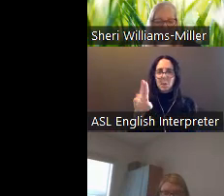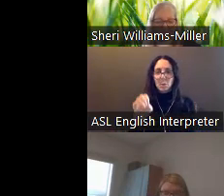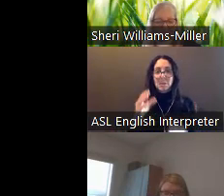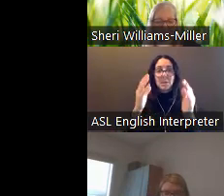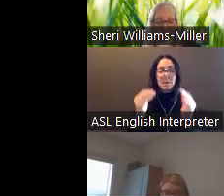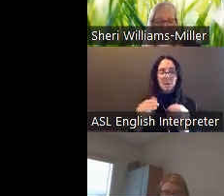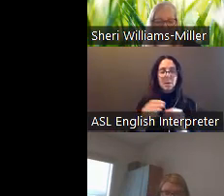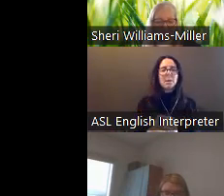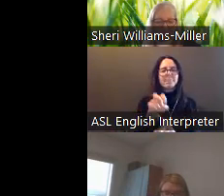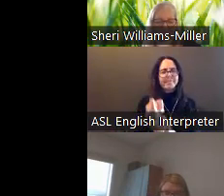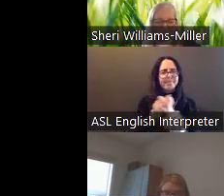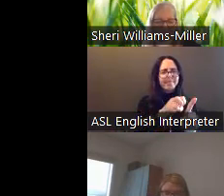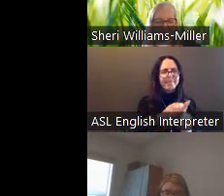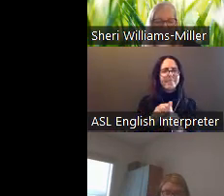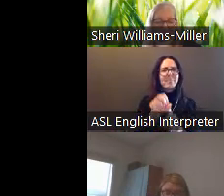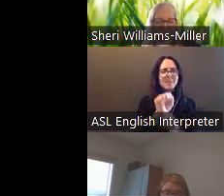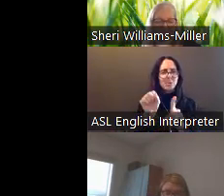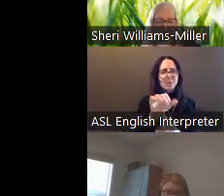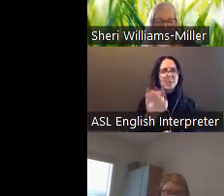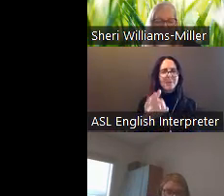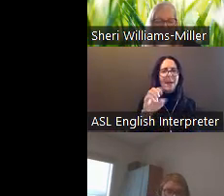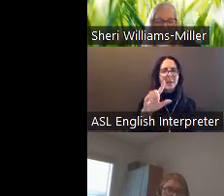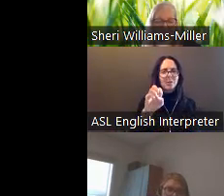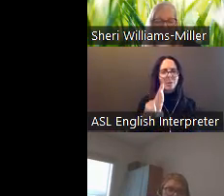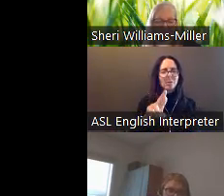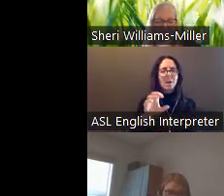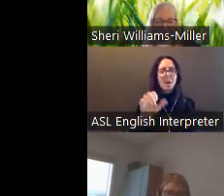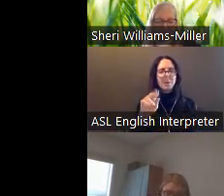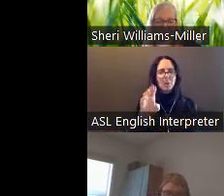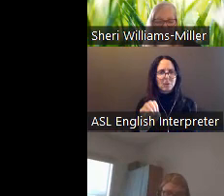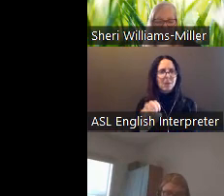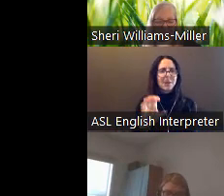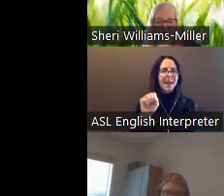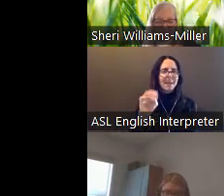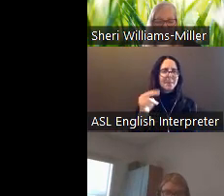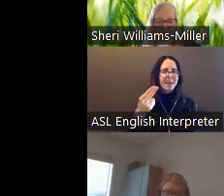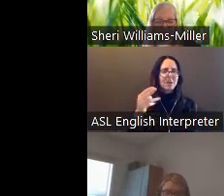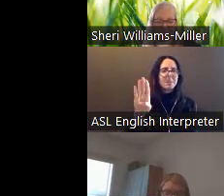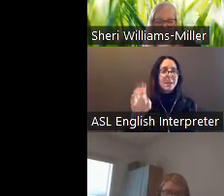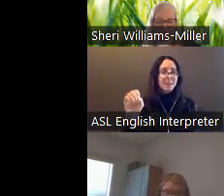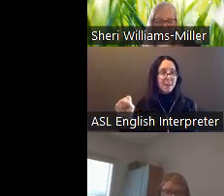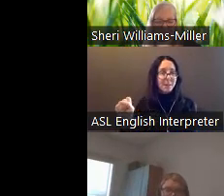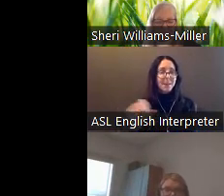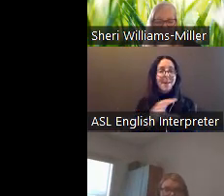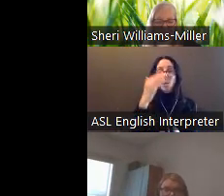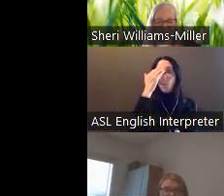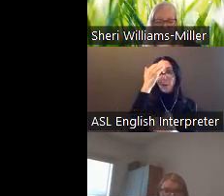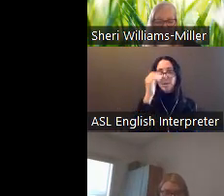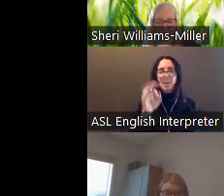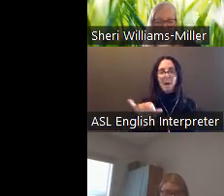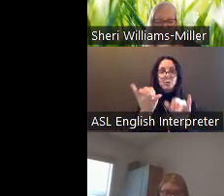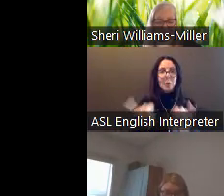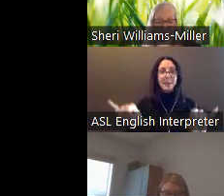capture incidents of elder abuse in the seniors' mental health behavioral support services, and awareness of trends